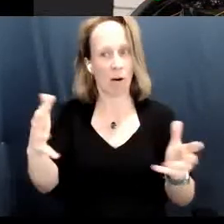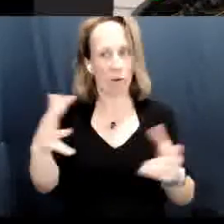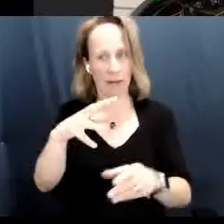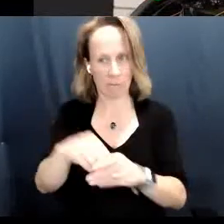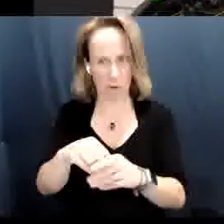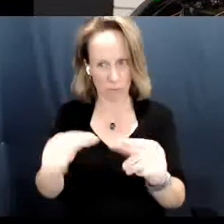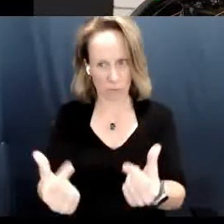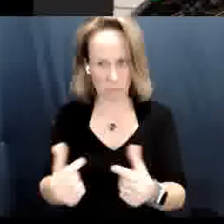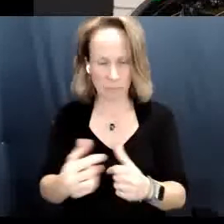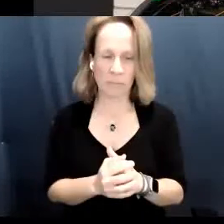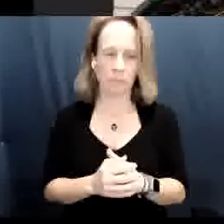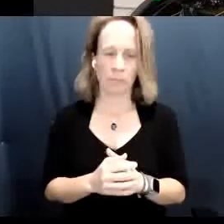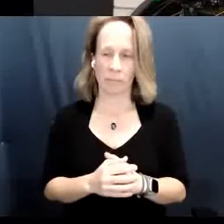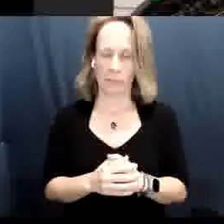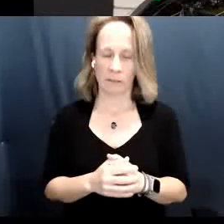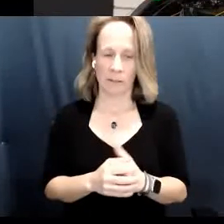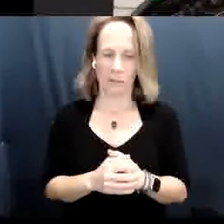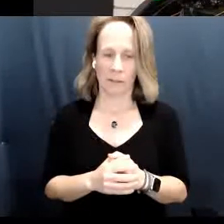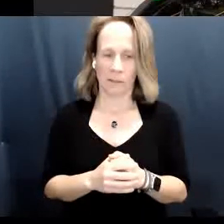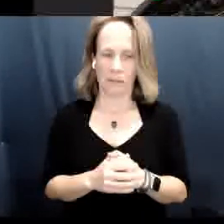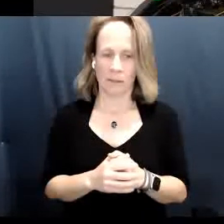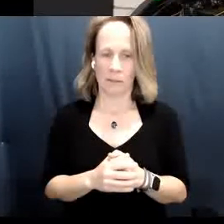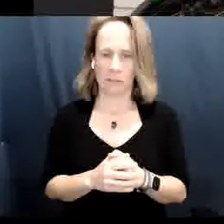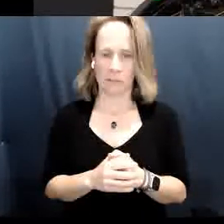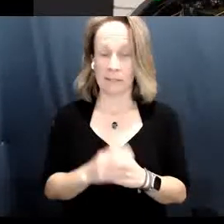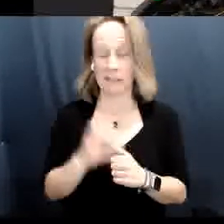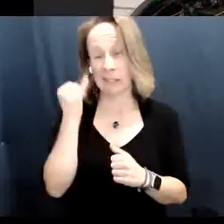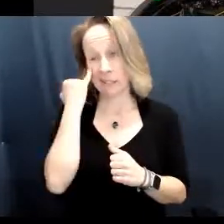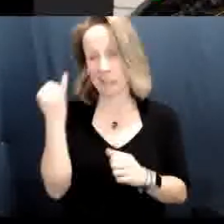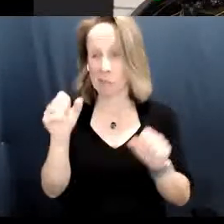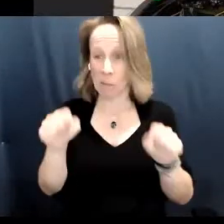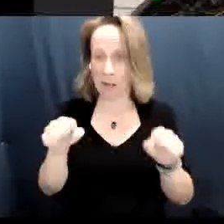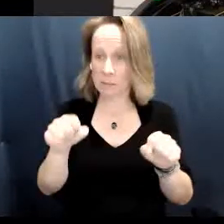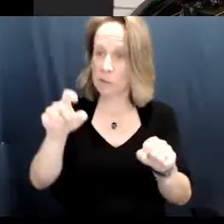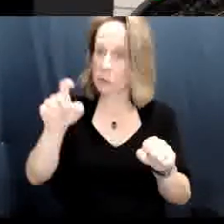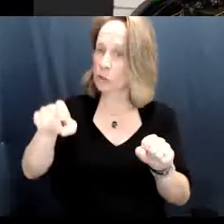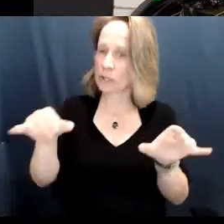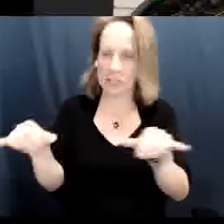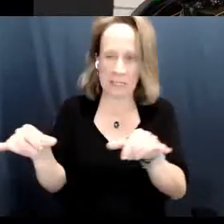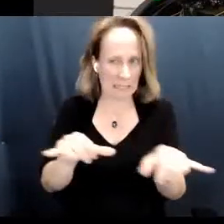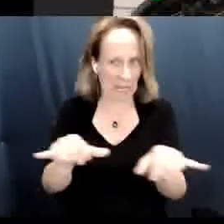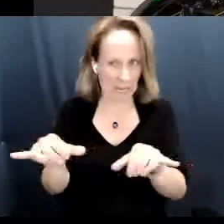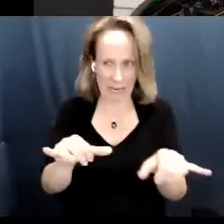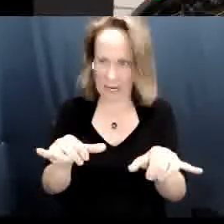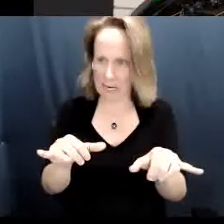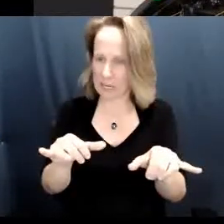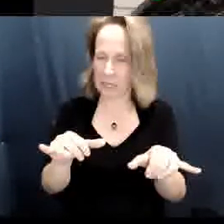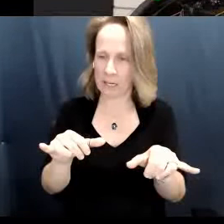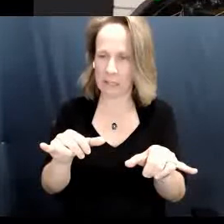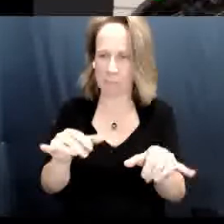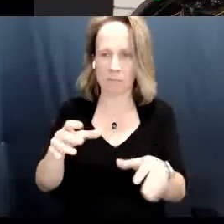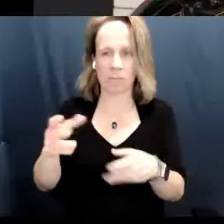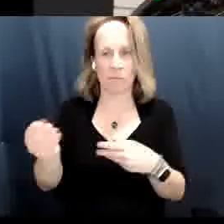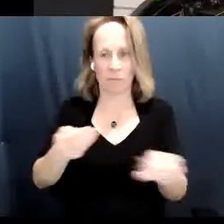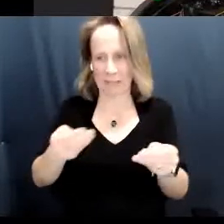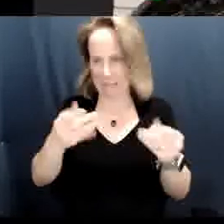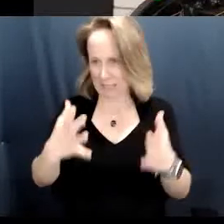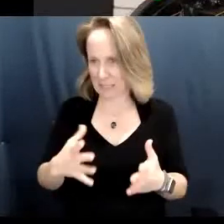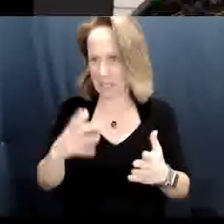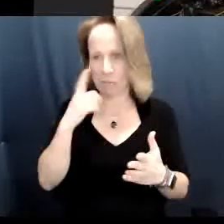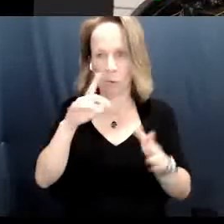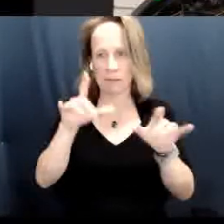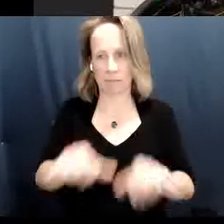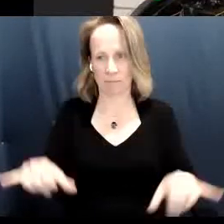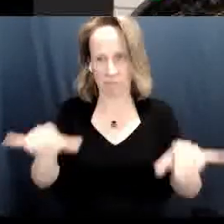If possible, it should also be the same facilitators for the duration of the group, and that consistency, again, helps